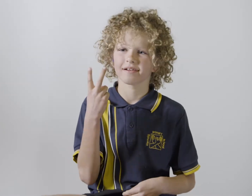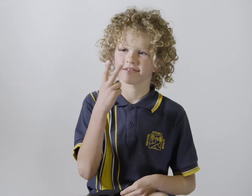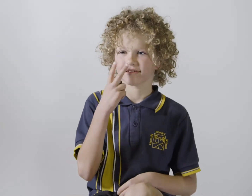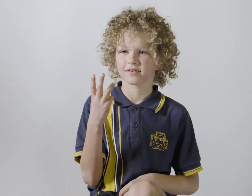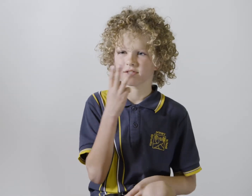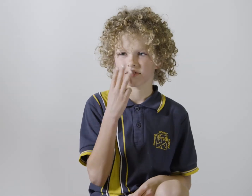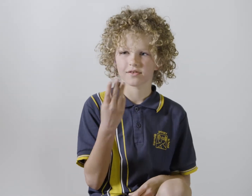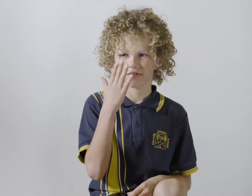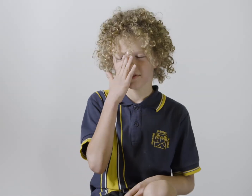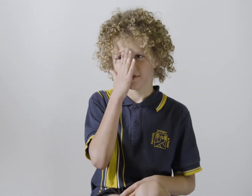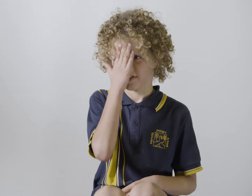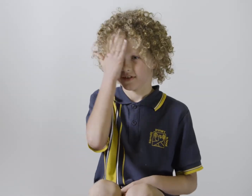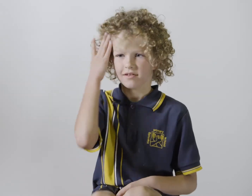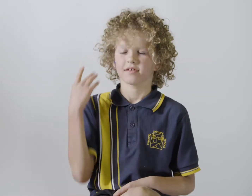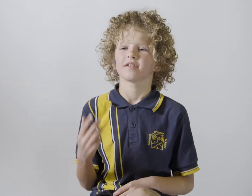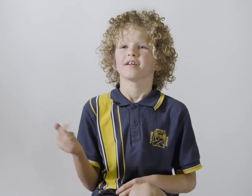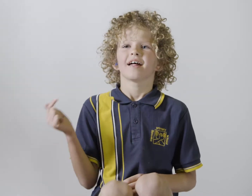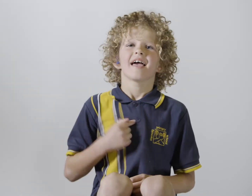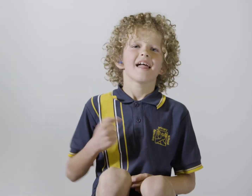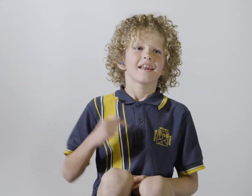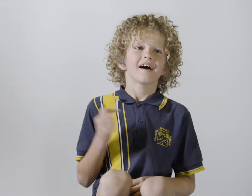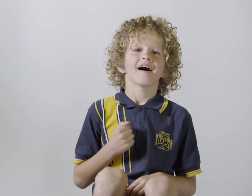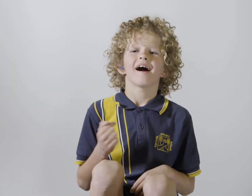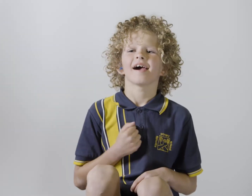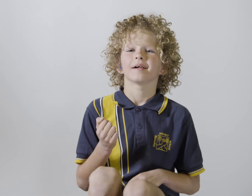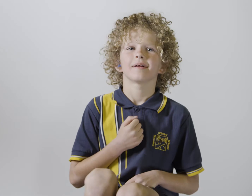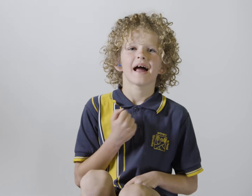when I was about 0 or maybe 2 or 3,